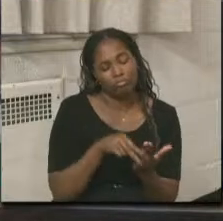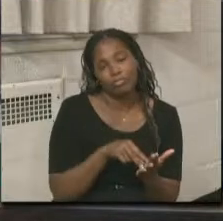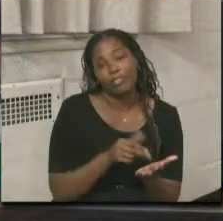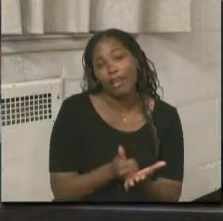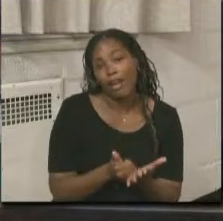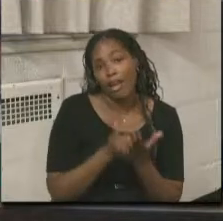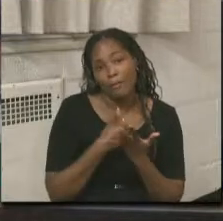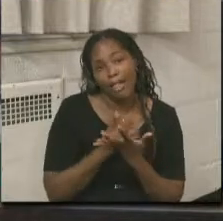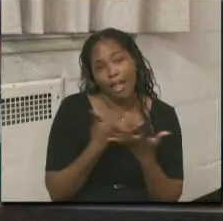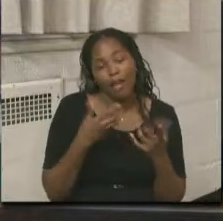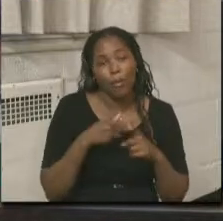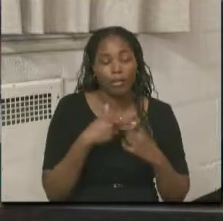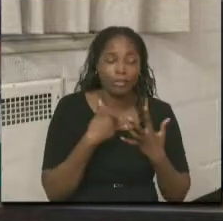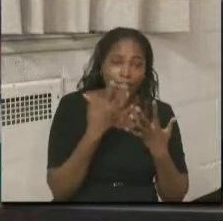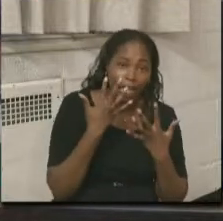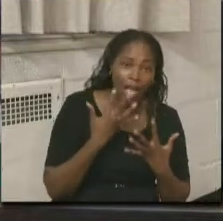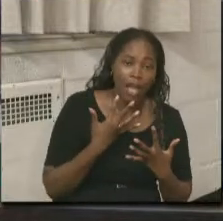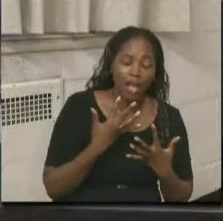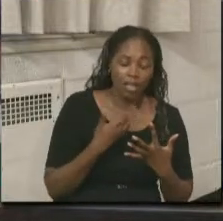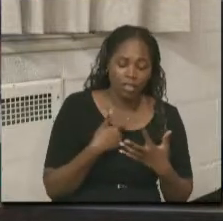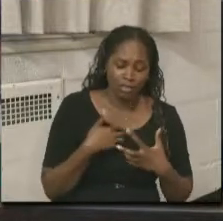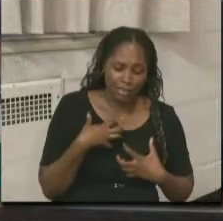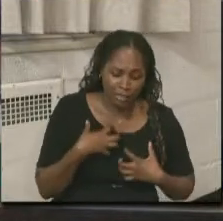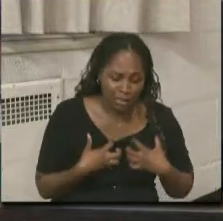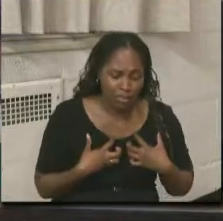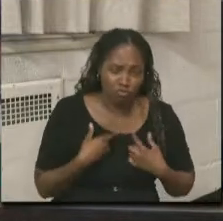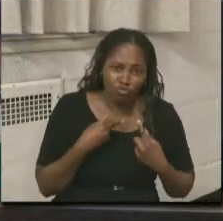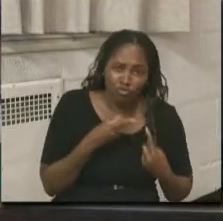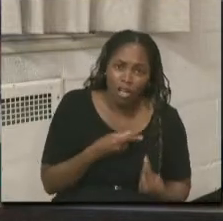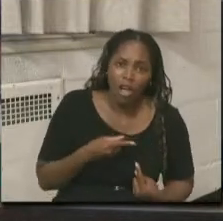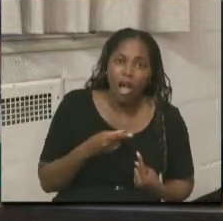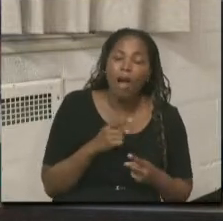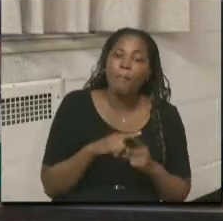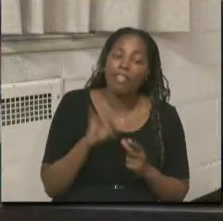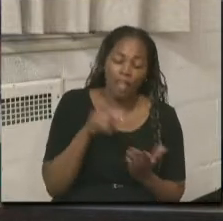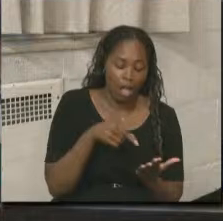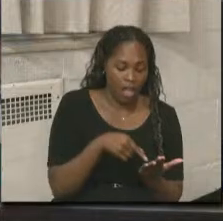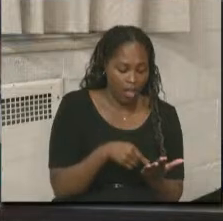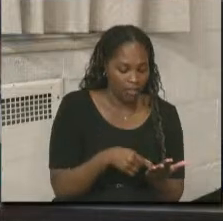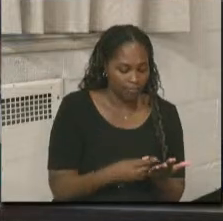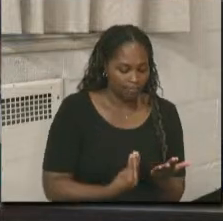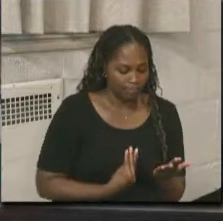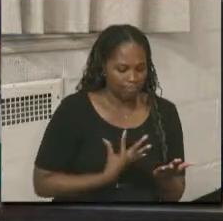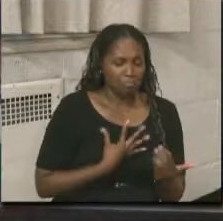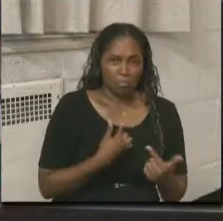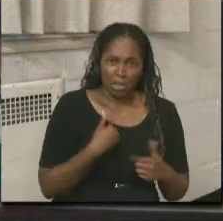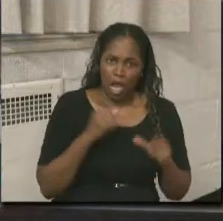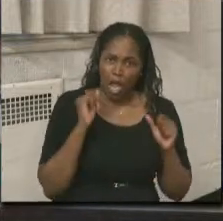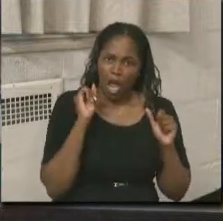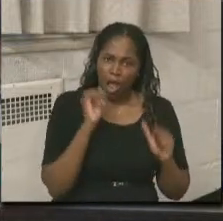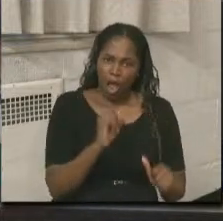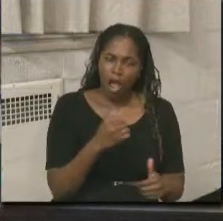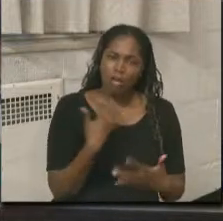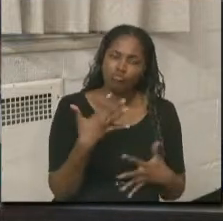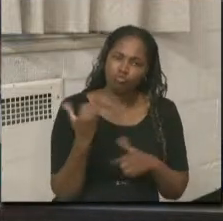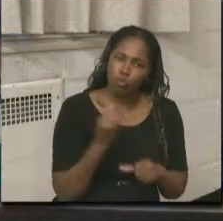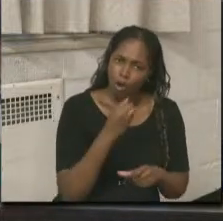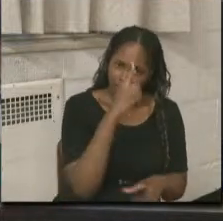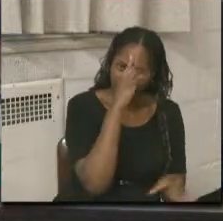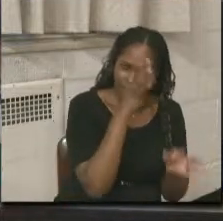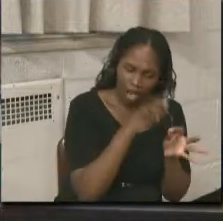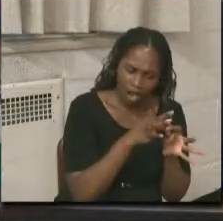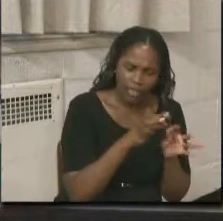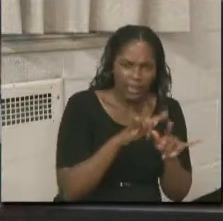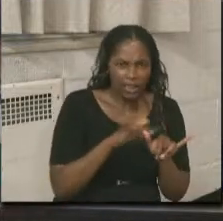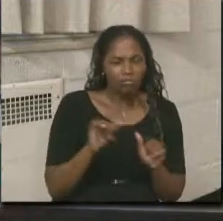times, and it inspired me that I can be a woman of faith and lead by example. And I really do appreciate you for